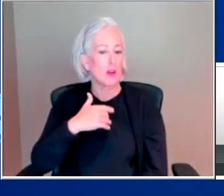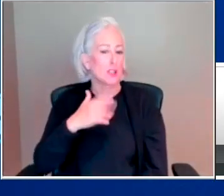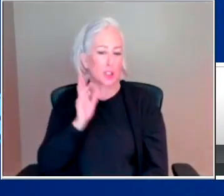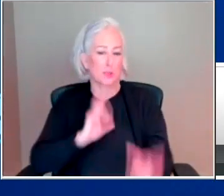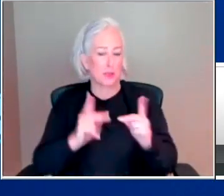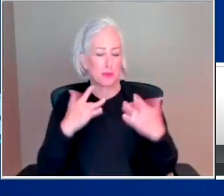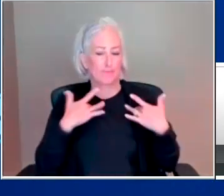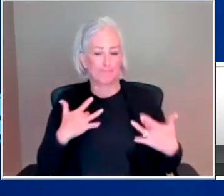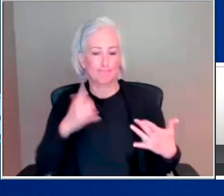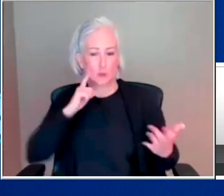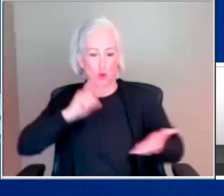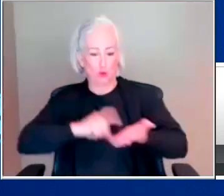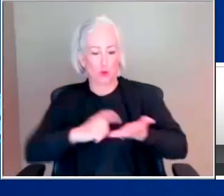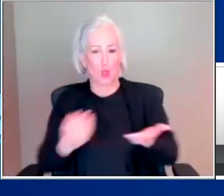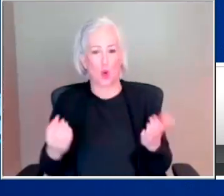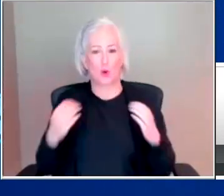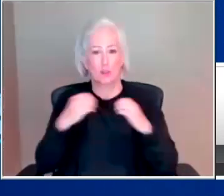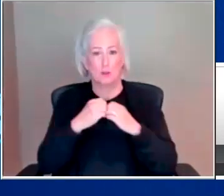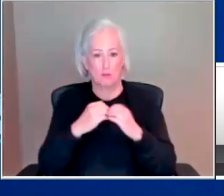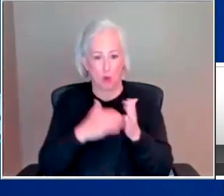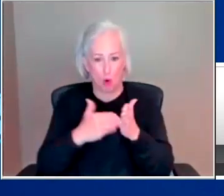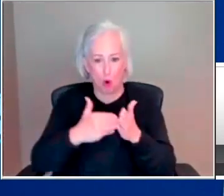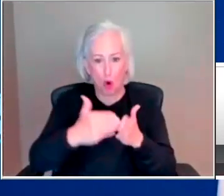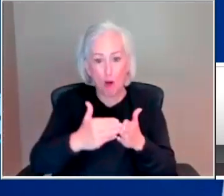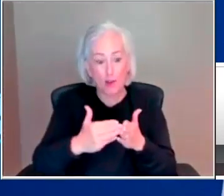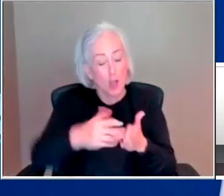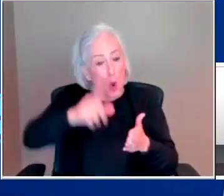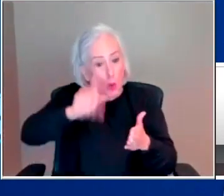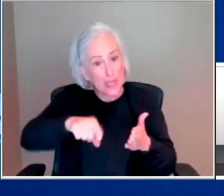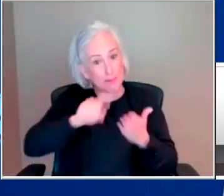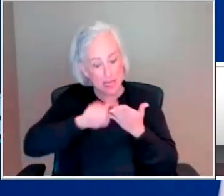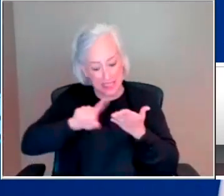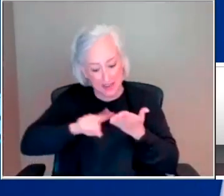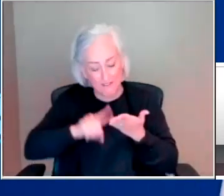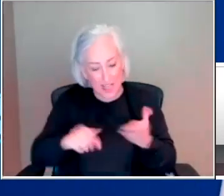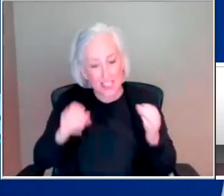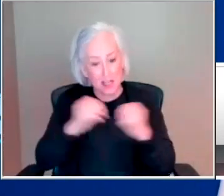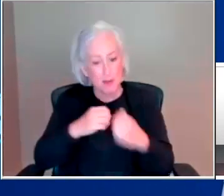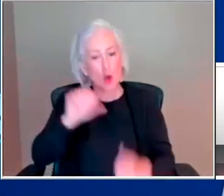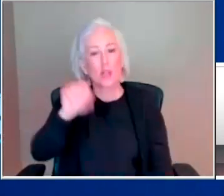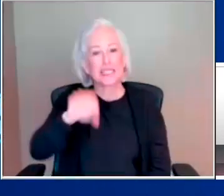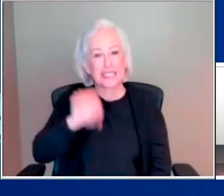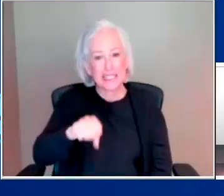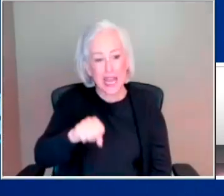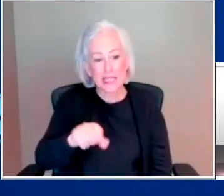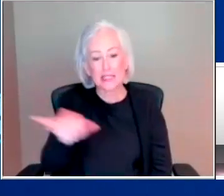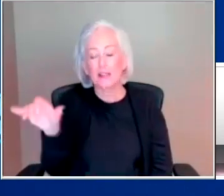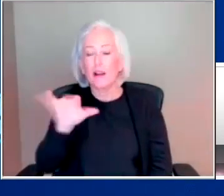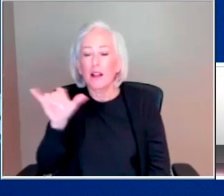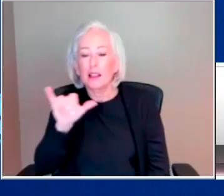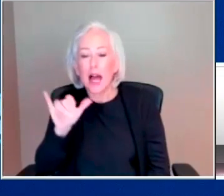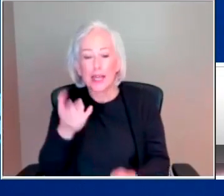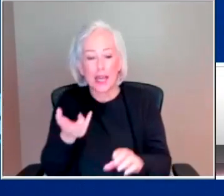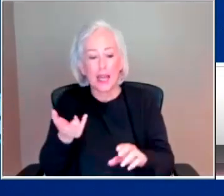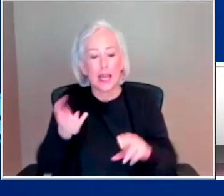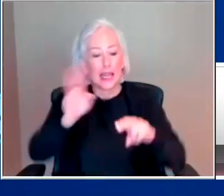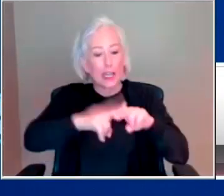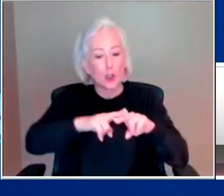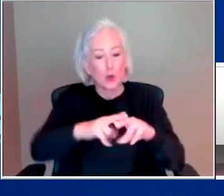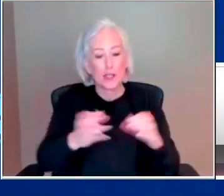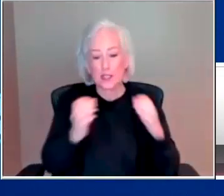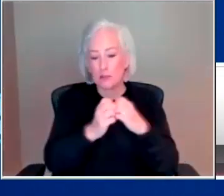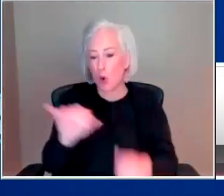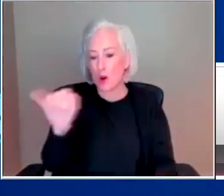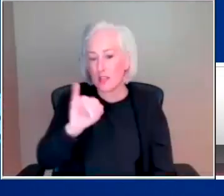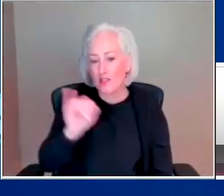it needs to be investigated more. Is there an increase in rates of certain infections or certain conditions, and as